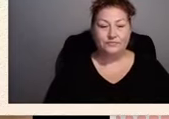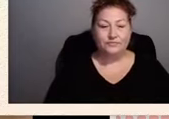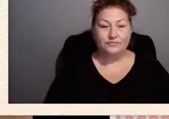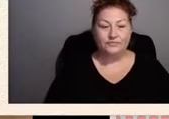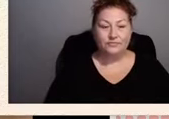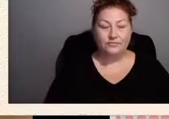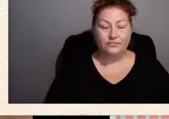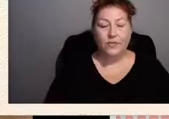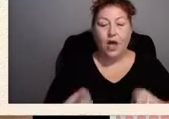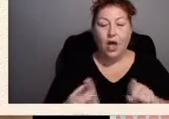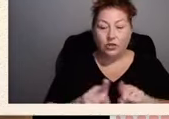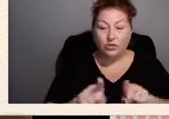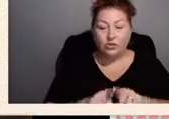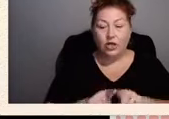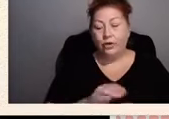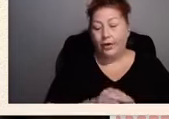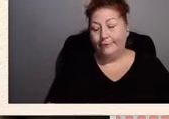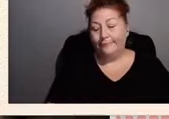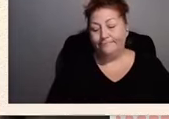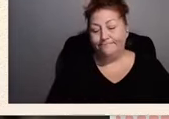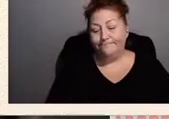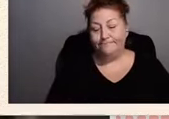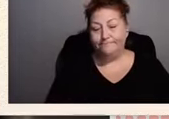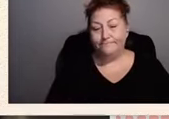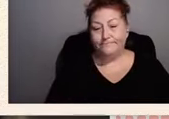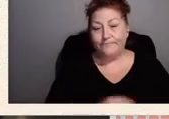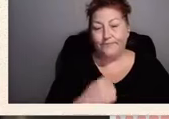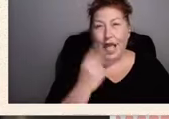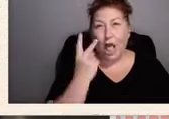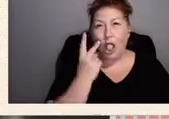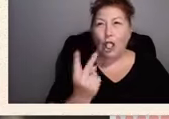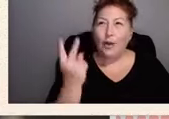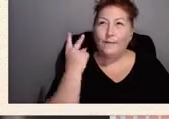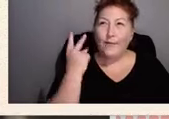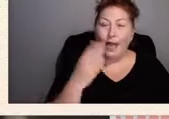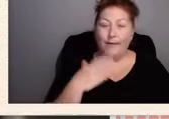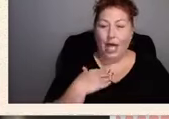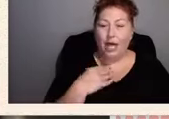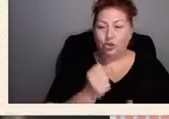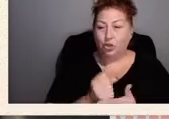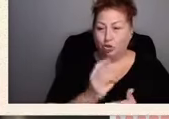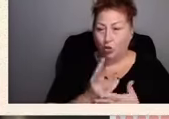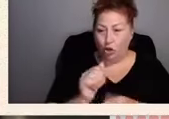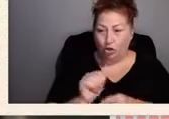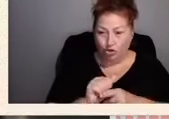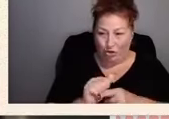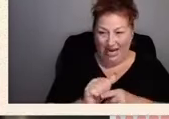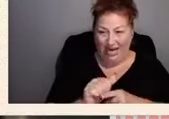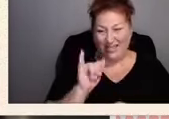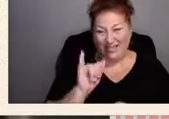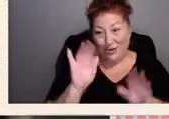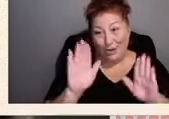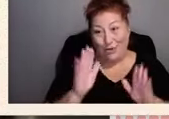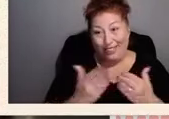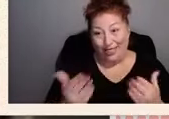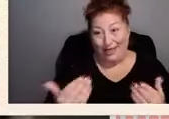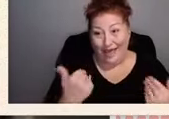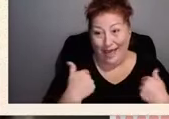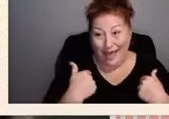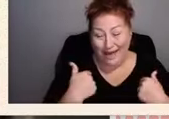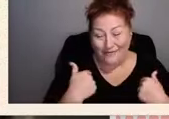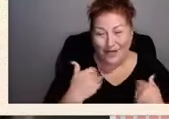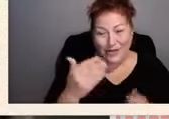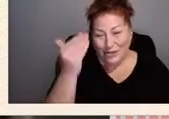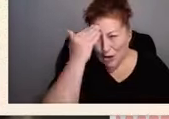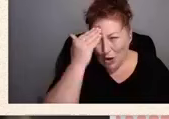Also, I look back to my social worker training. That's always a great thing to know how to speak up